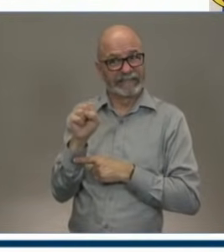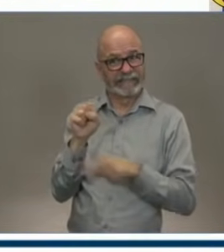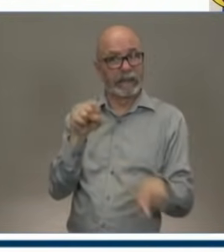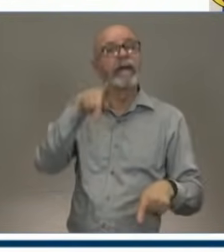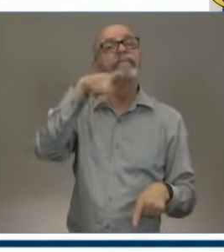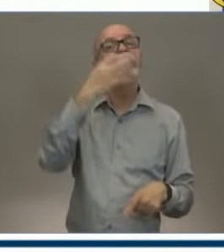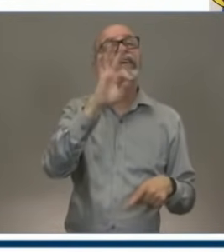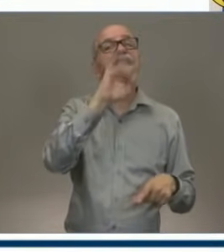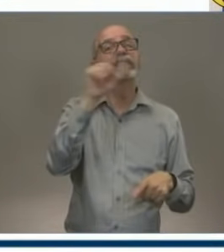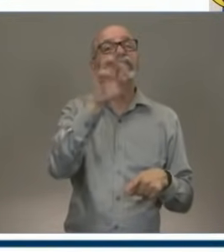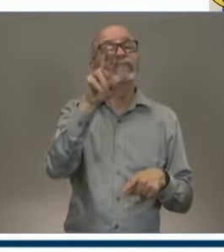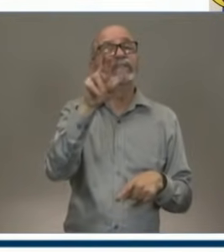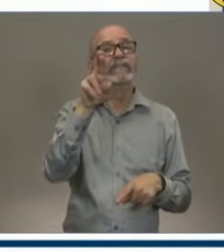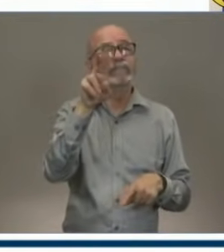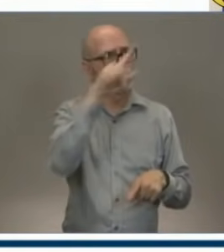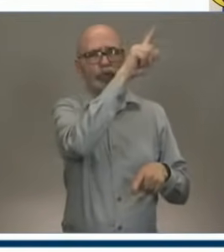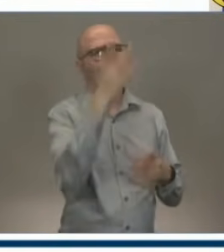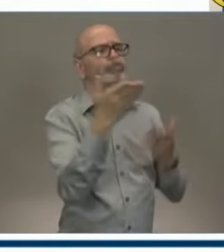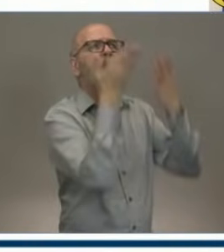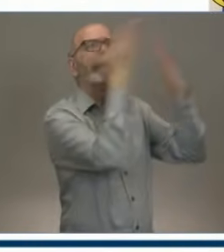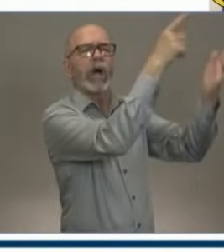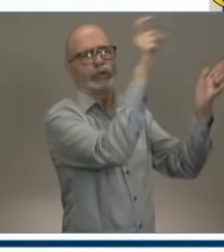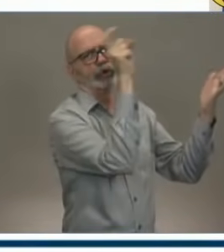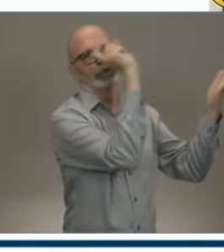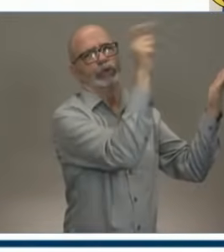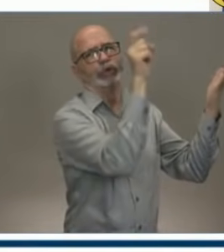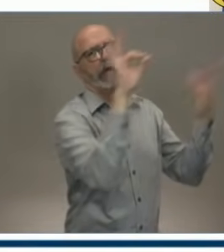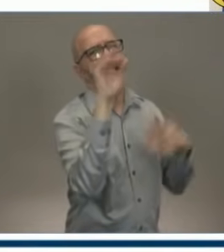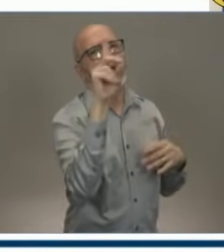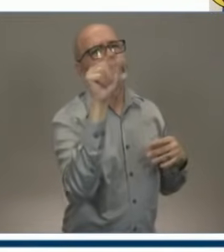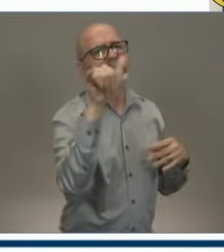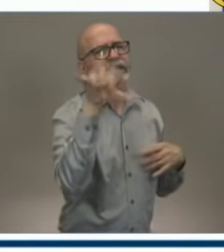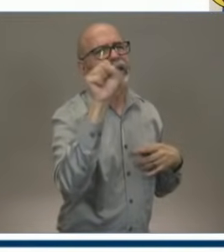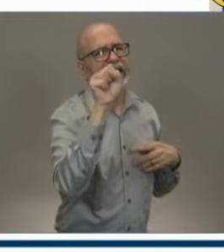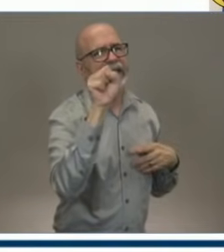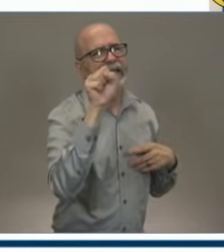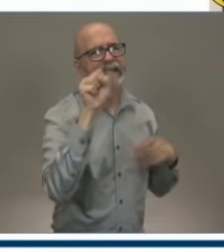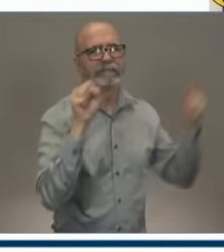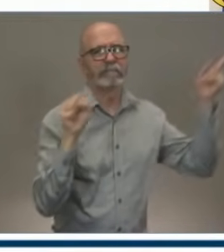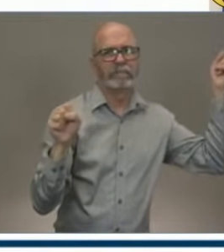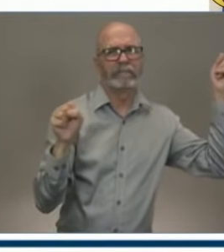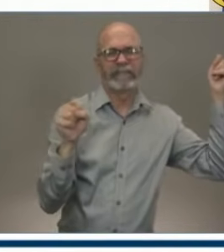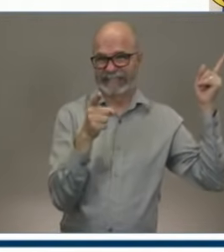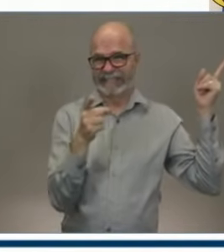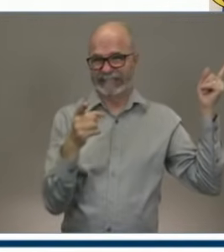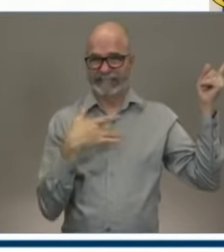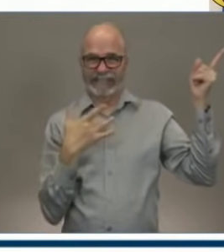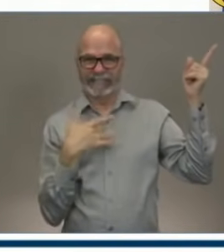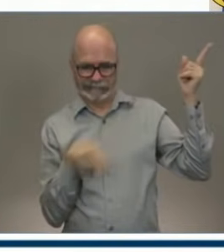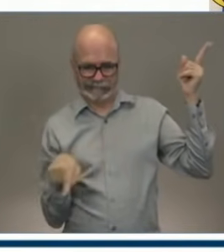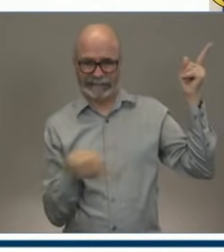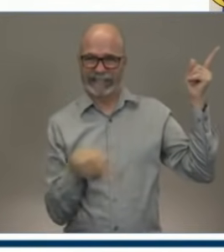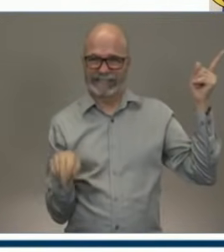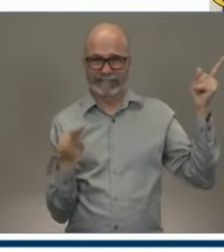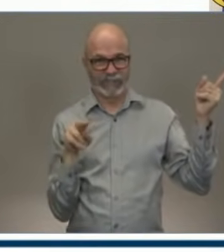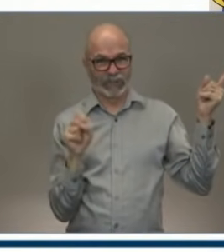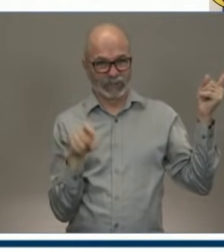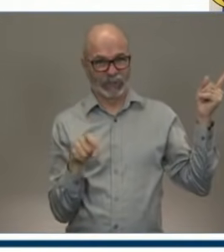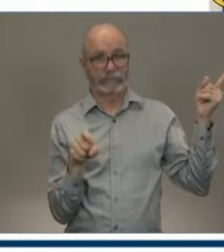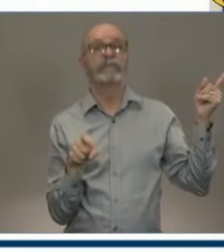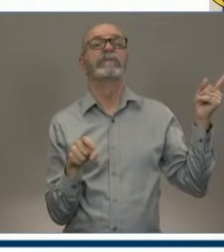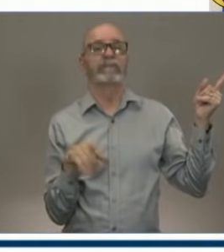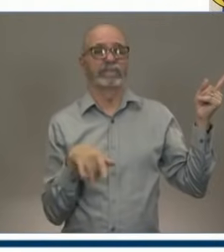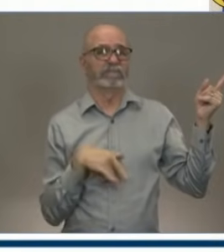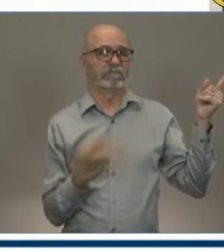the National Advisory Committee on Immunization says go as high as 42 days. Would it, for Nova Scotia, what is the situation? Would it